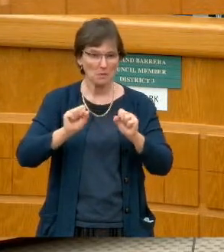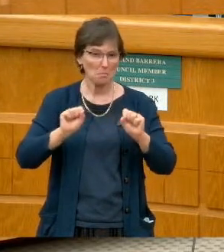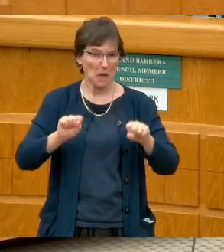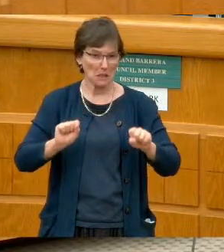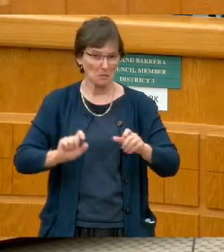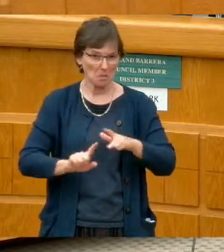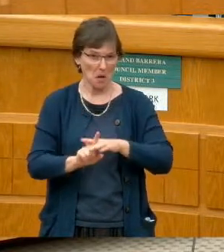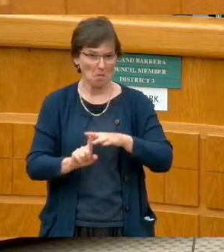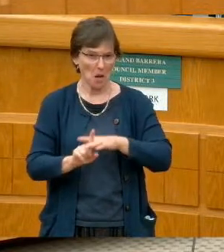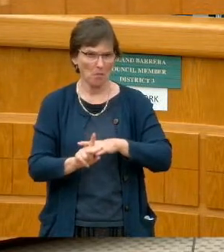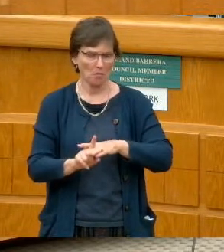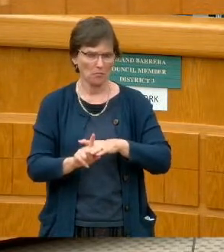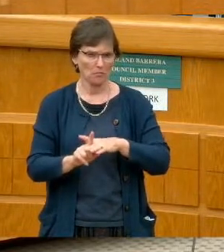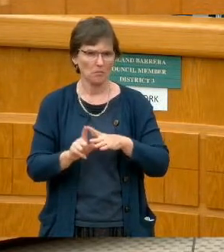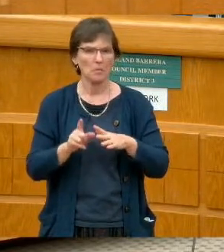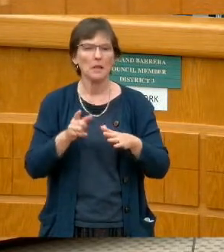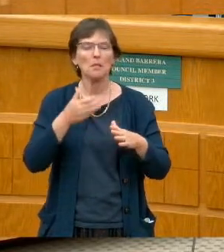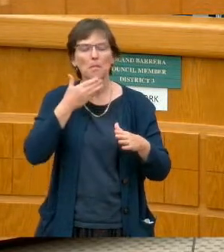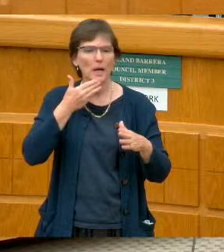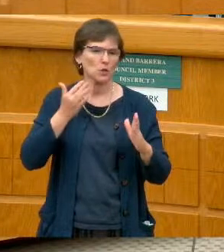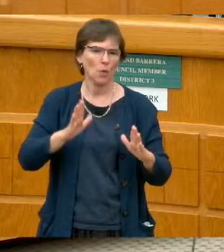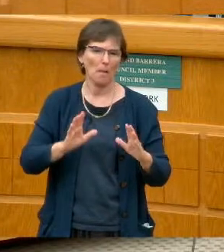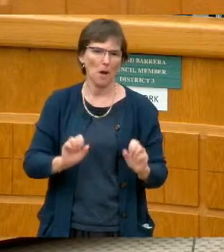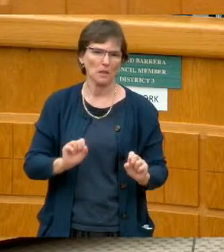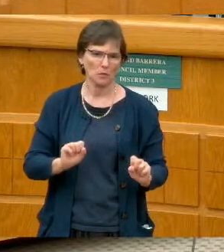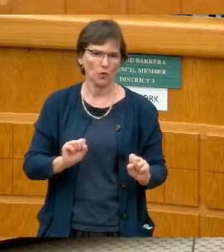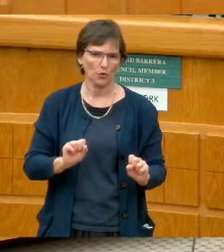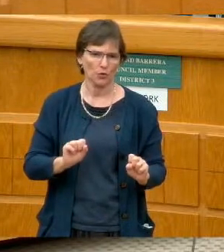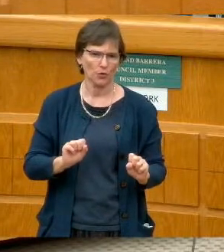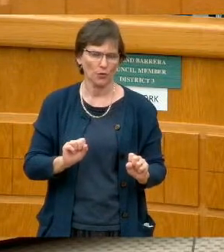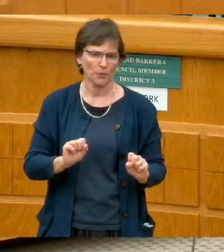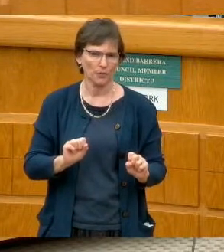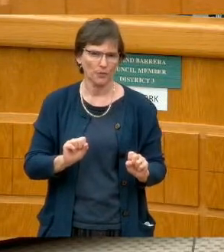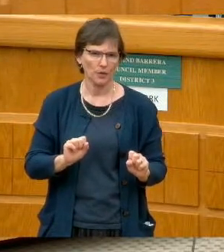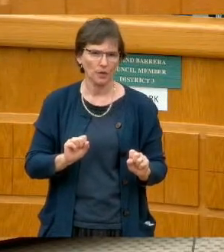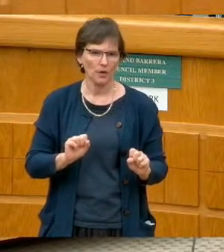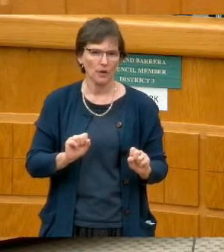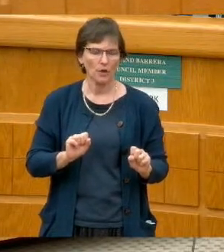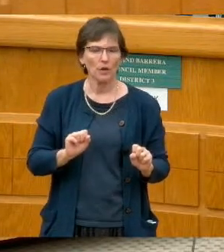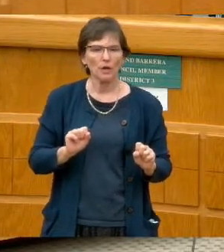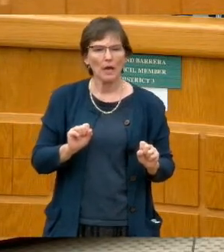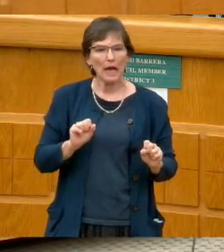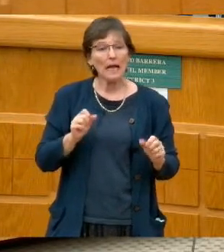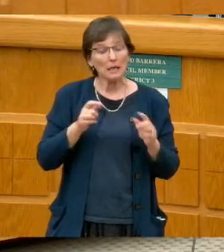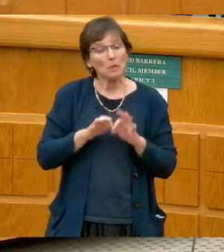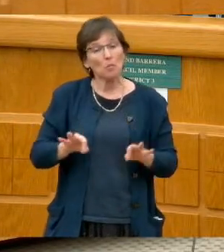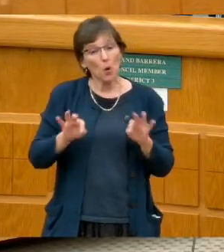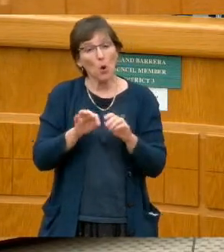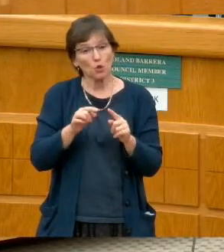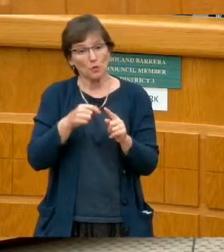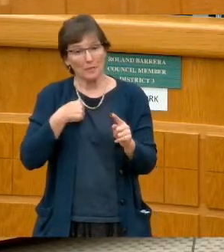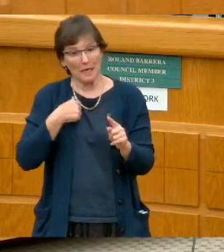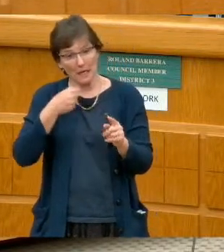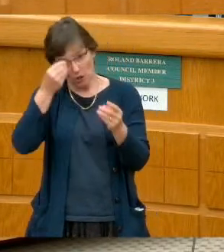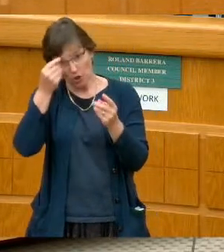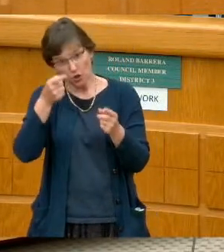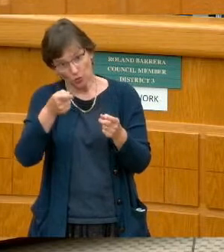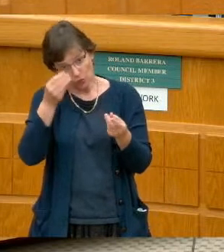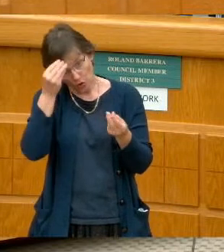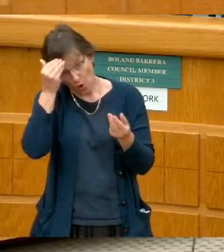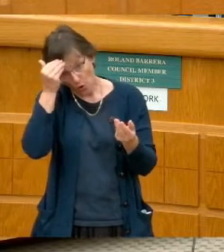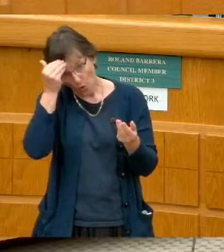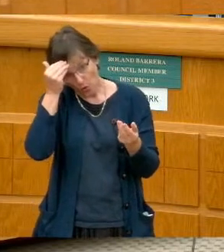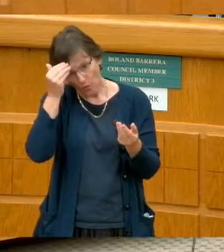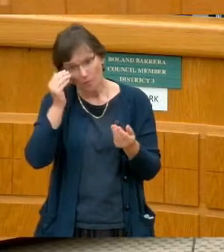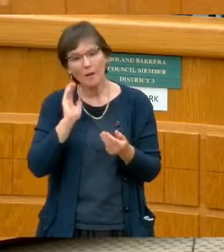considerations that we went through yesterday. There's no doubt that I'd like to repeat to you, because it matters to